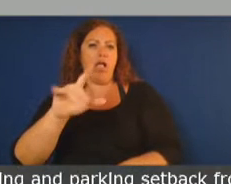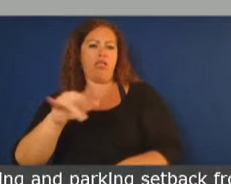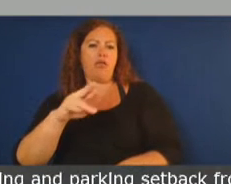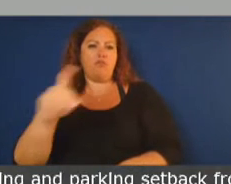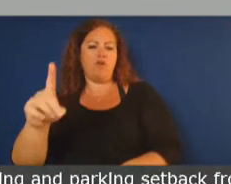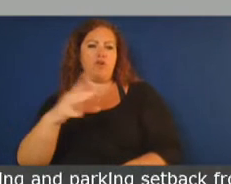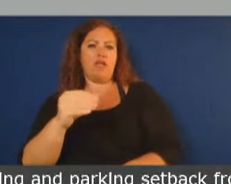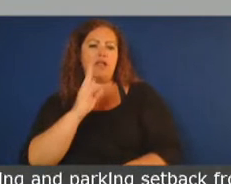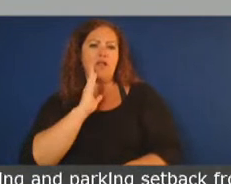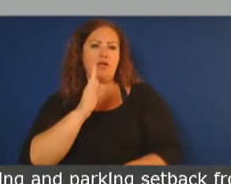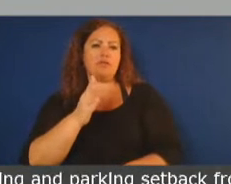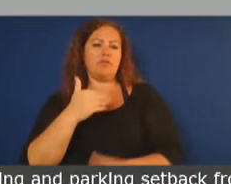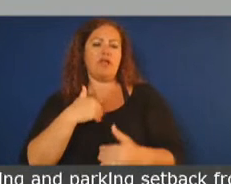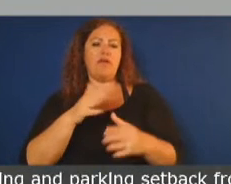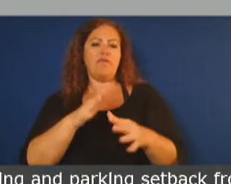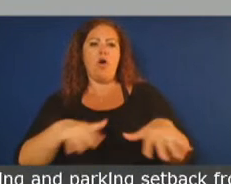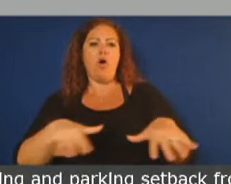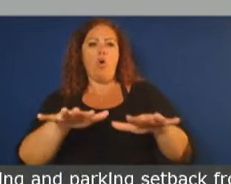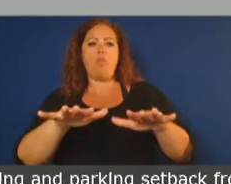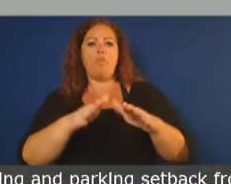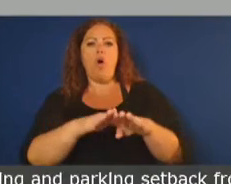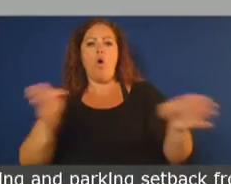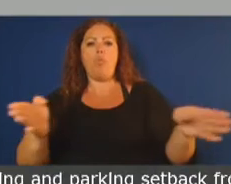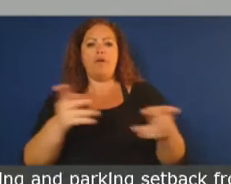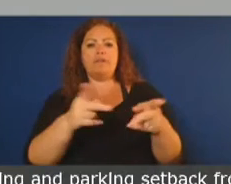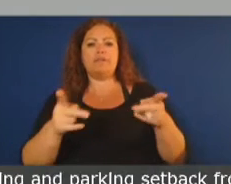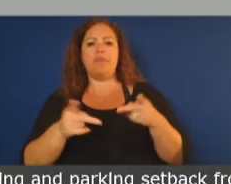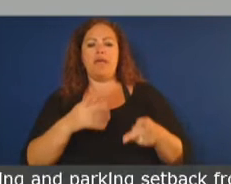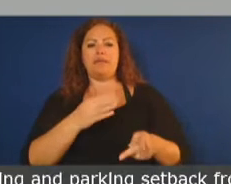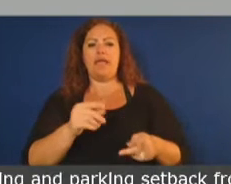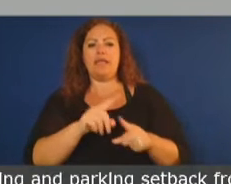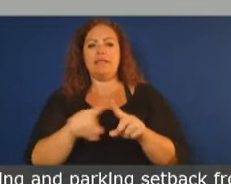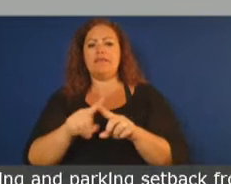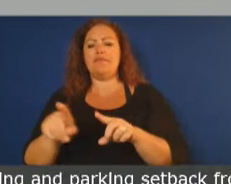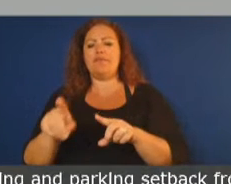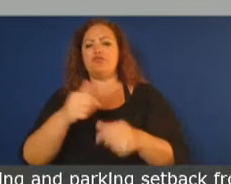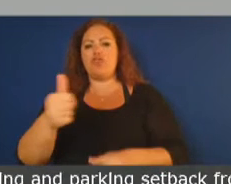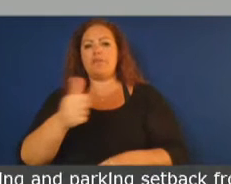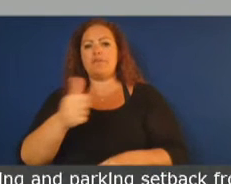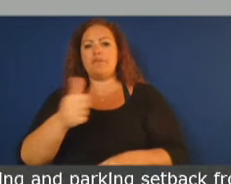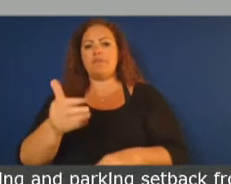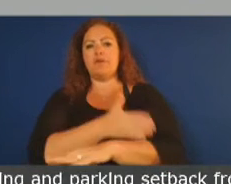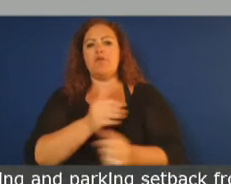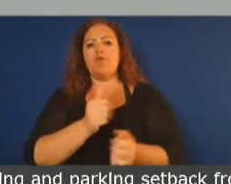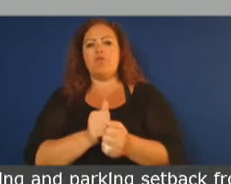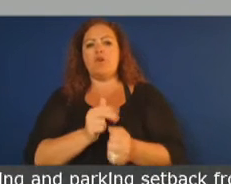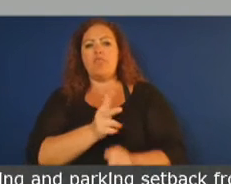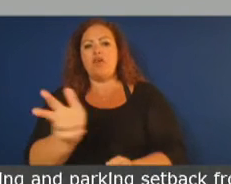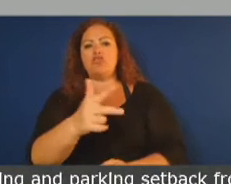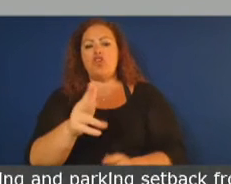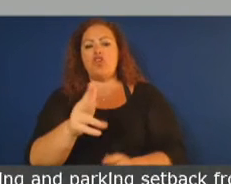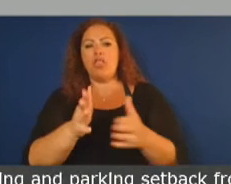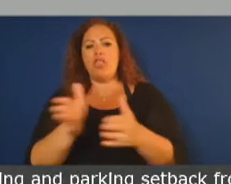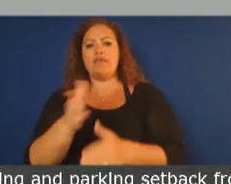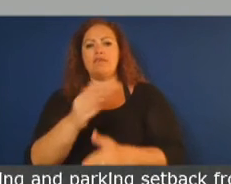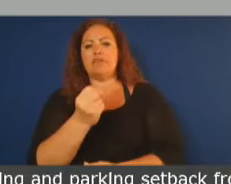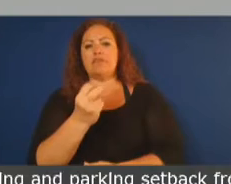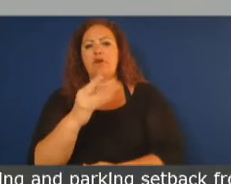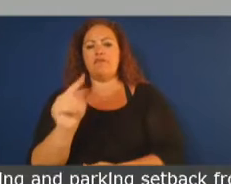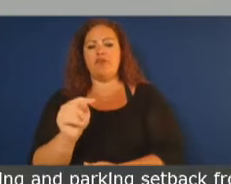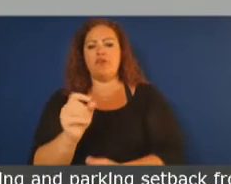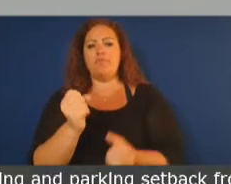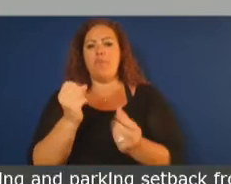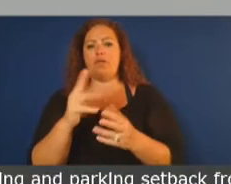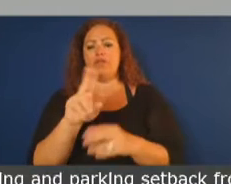improved open space and then proposes a number of Transportation improvements including several turn Lanes as well as a 12T multi-use path along Mount Holly